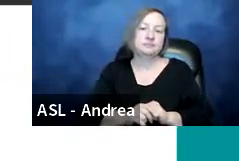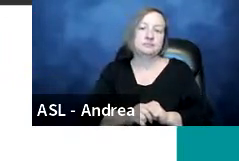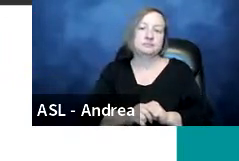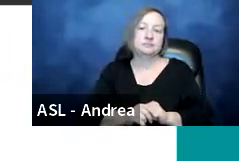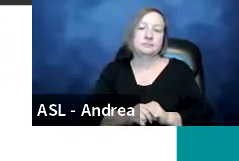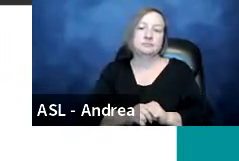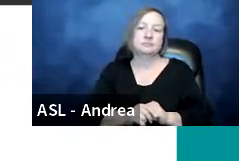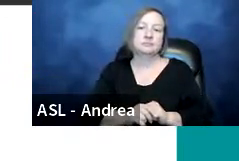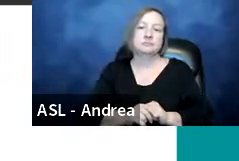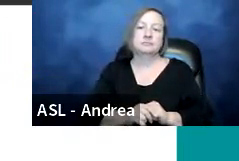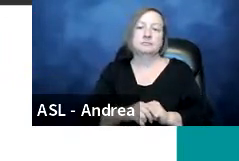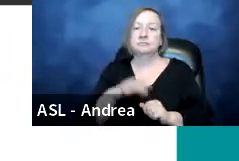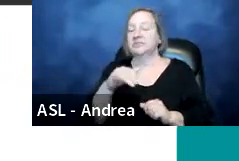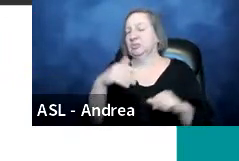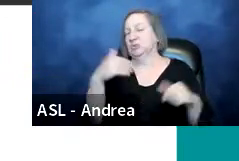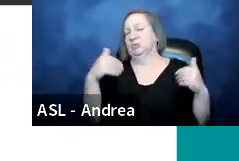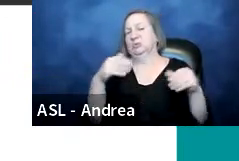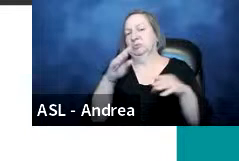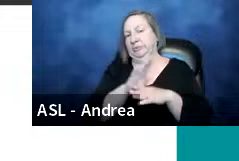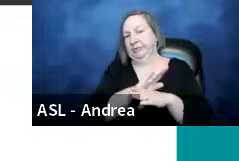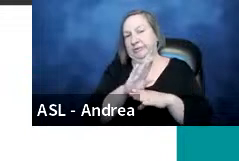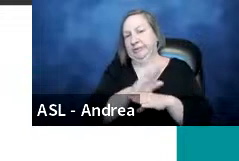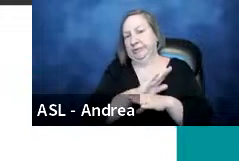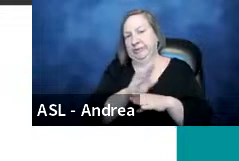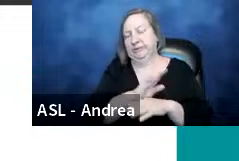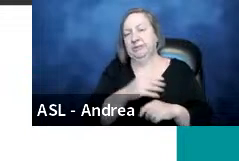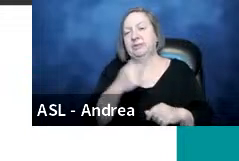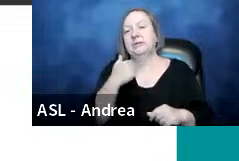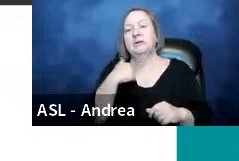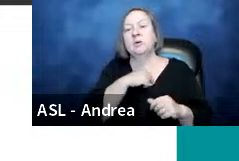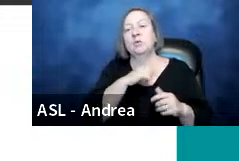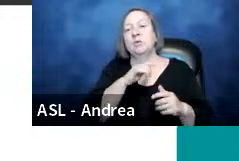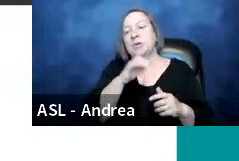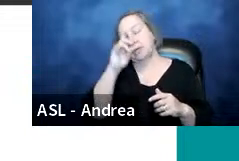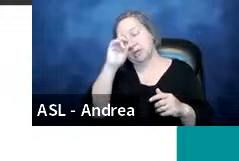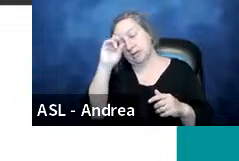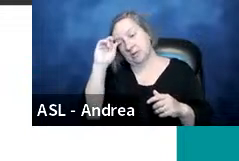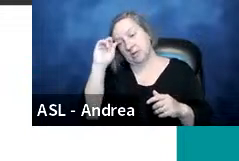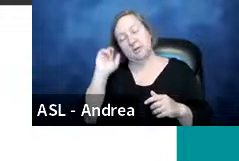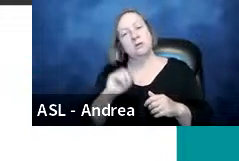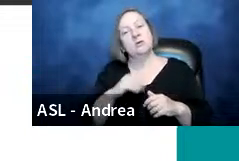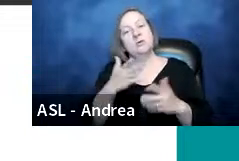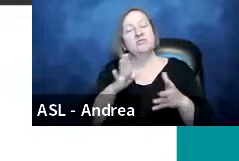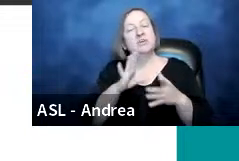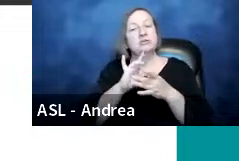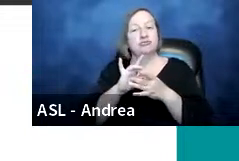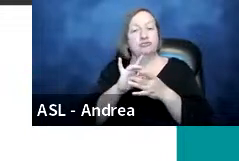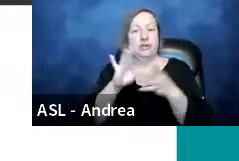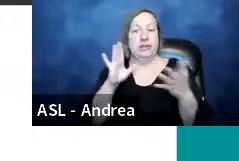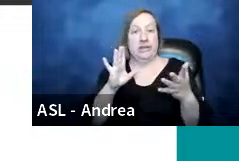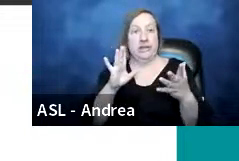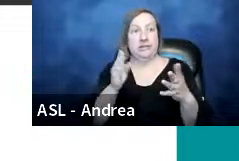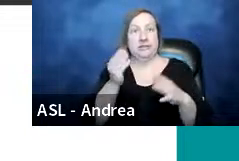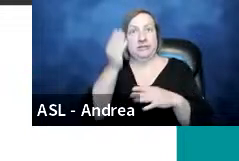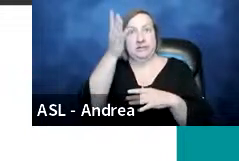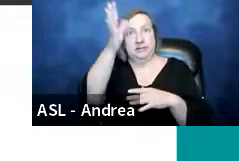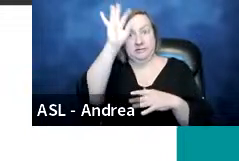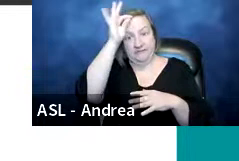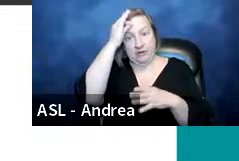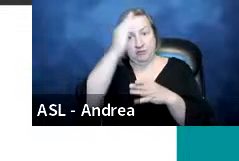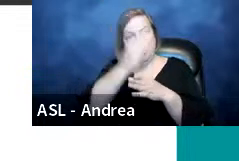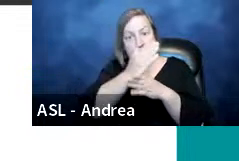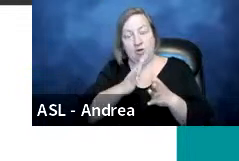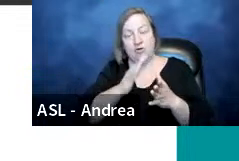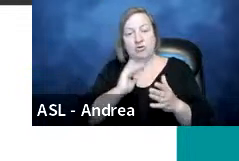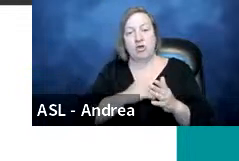tremendously busy. We have released to our federal partners the administrative draft